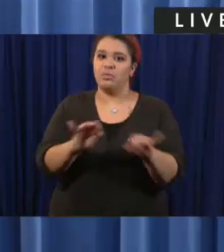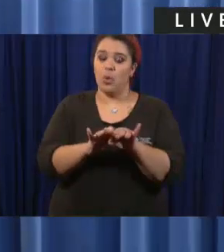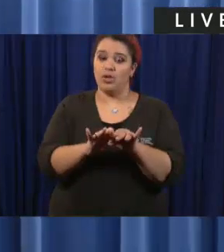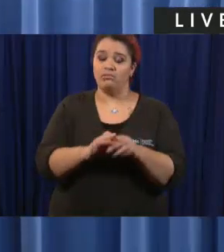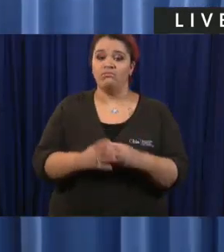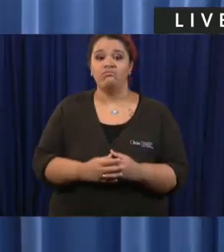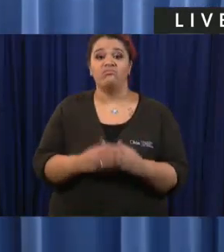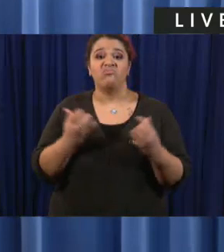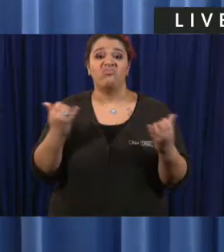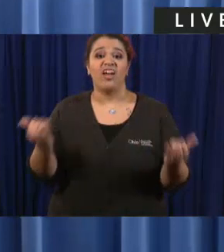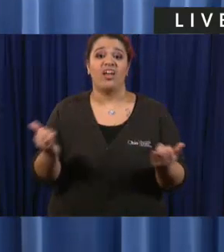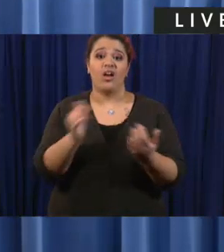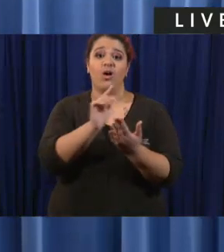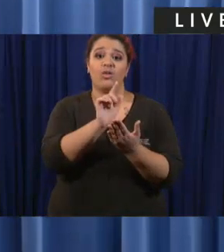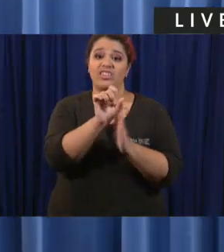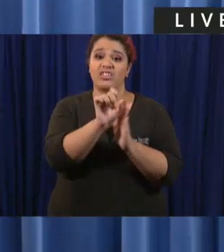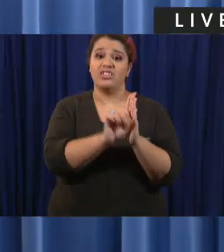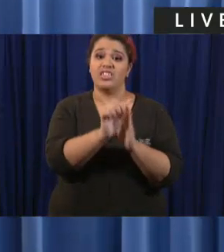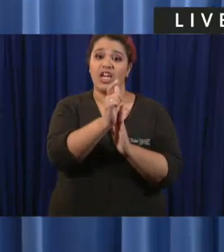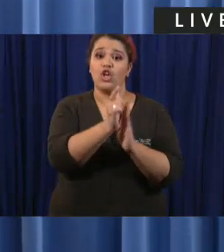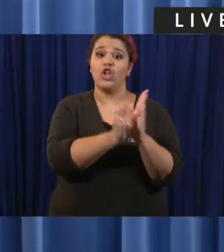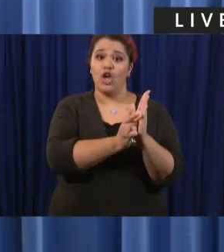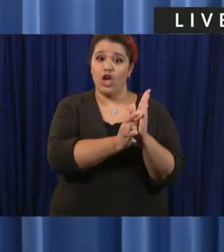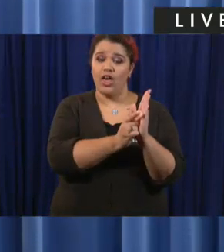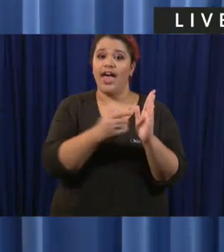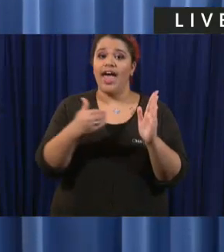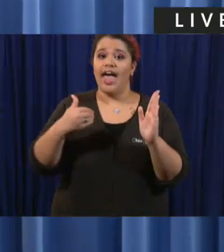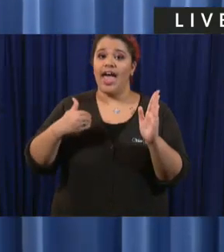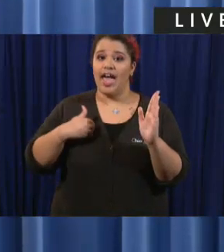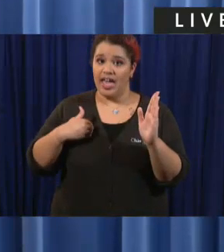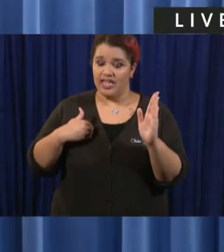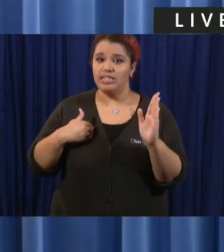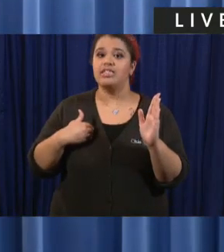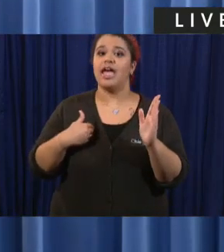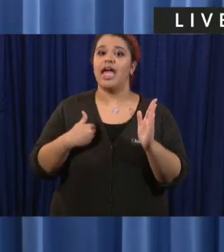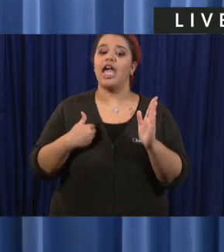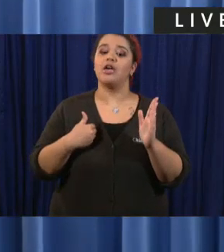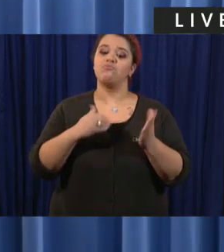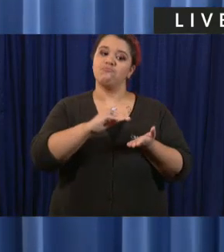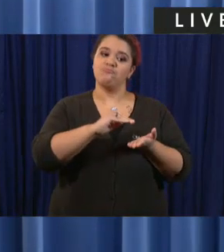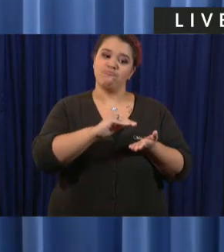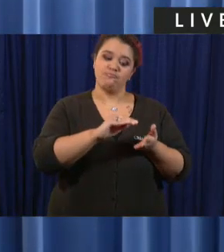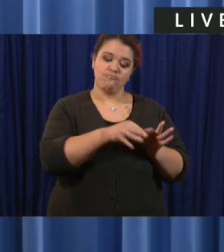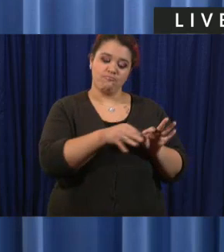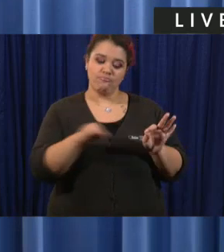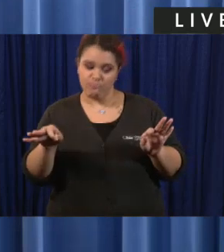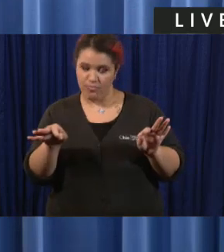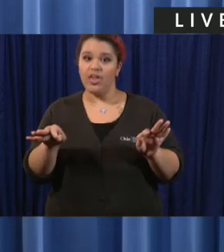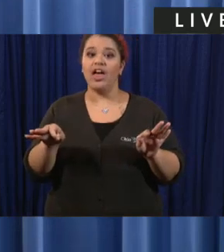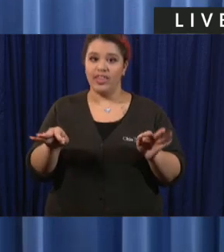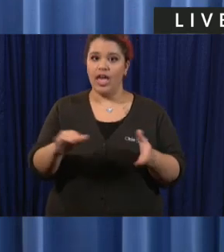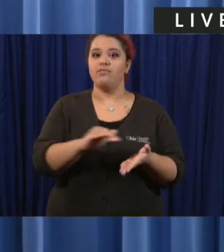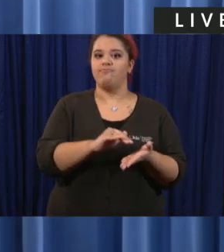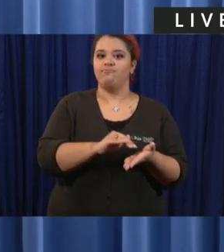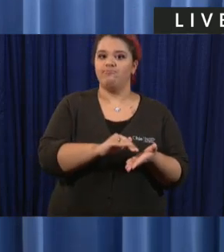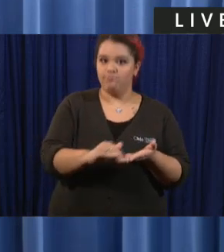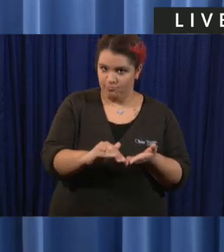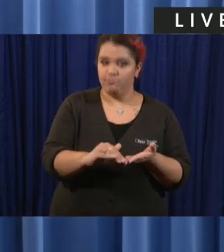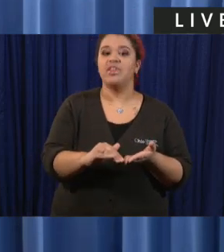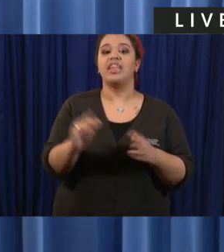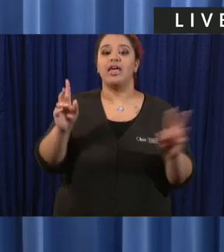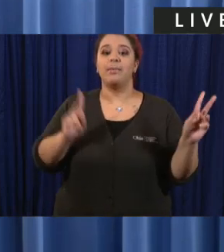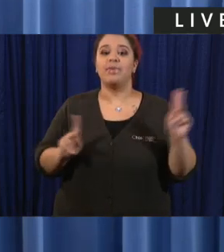law that allows parents to exempt their, not have their kids vaccinated for